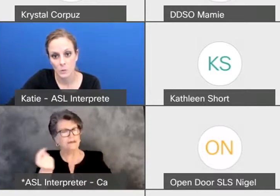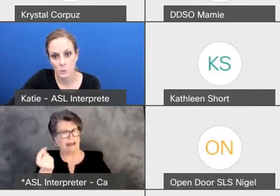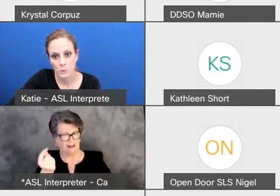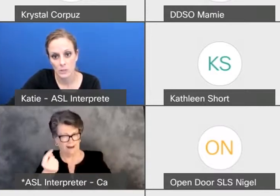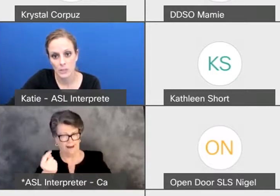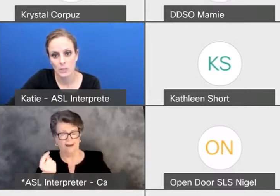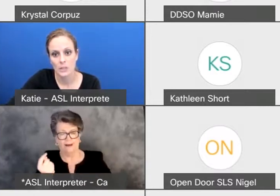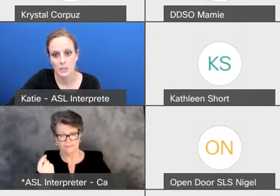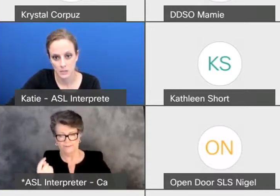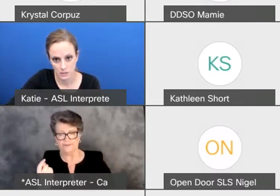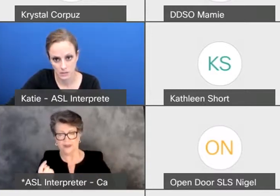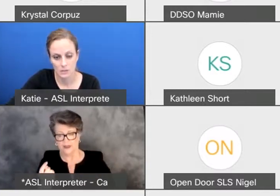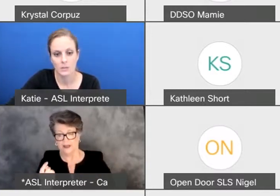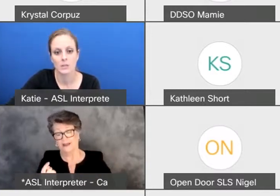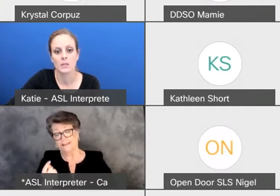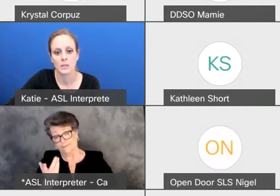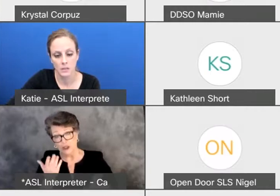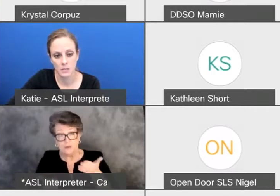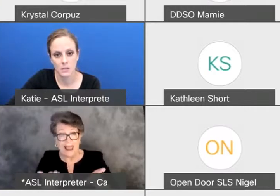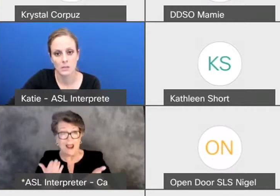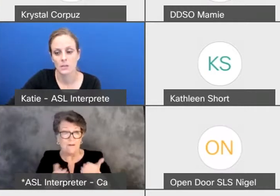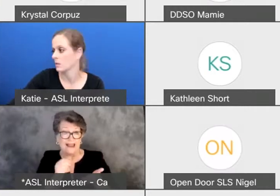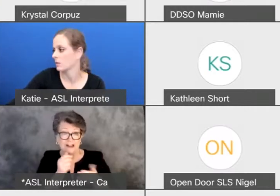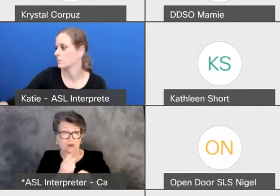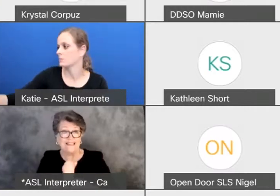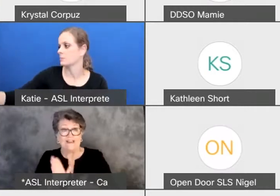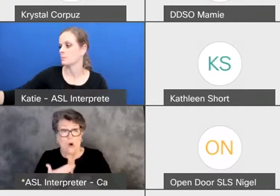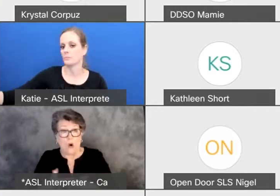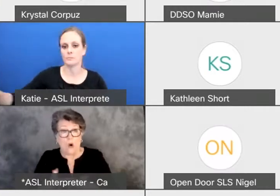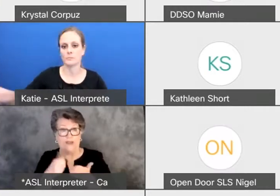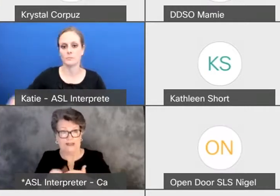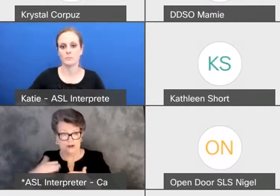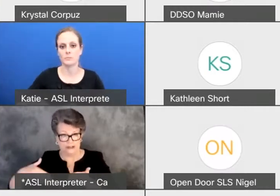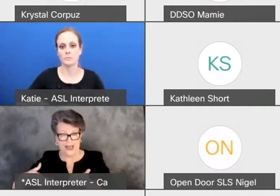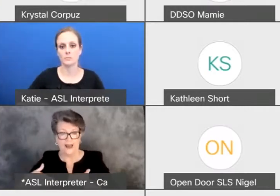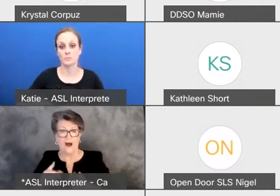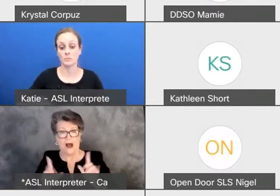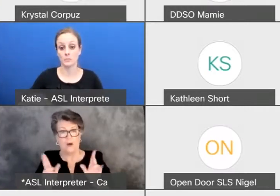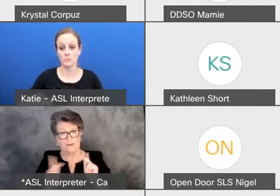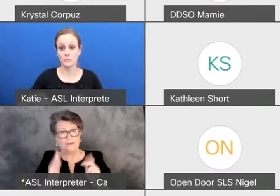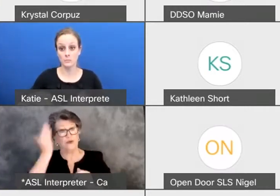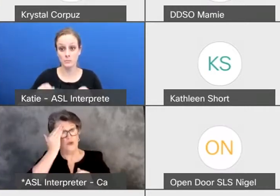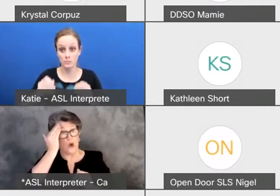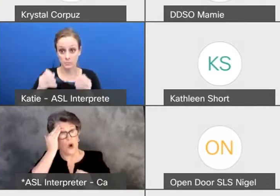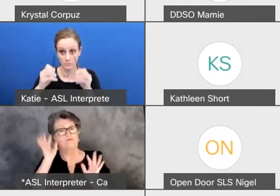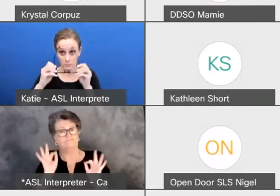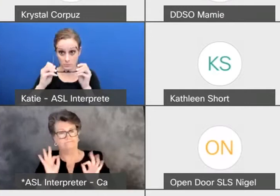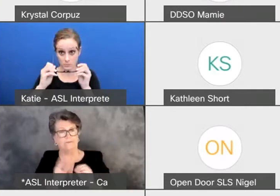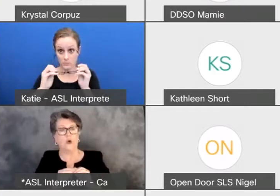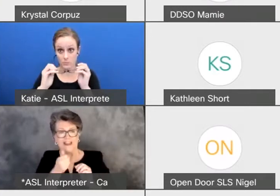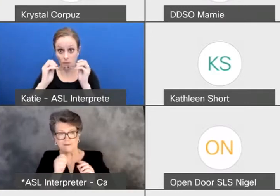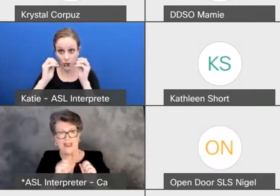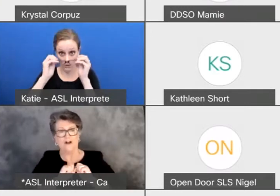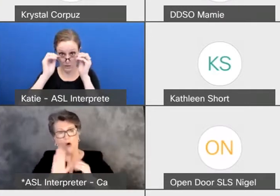out. And so that being said, you may or may not have received all of your letters yet, but we did want folks to at least know that we have mailed out all of the